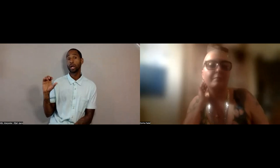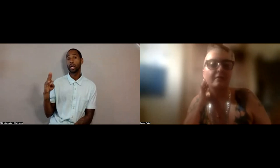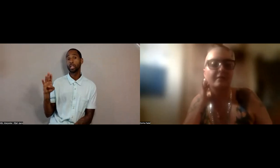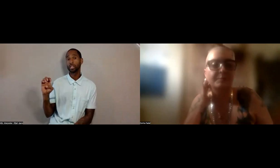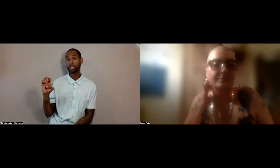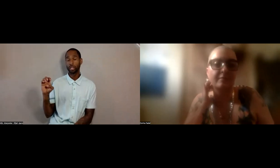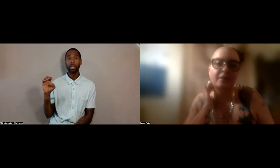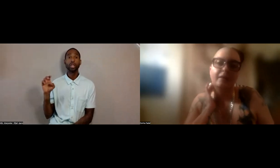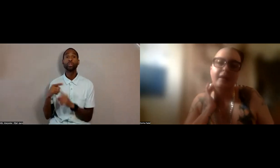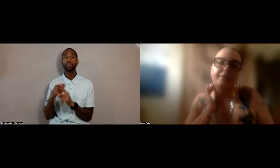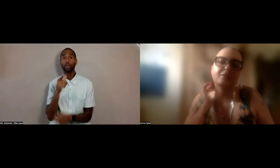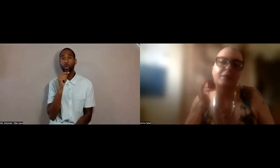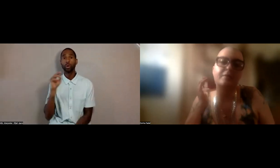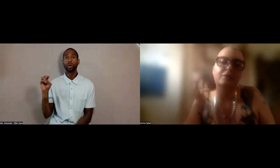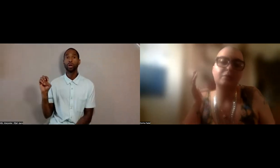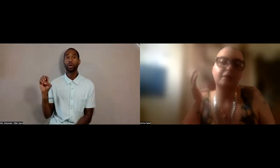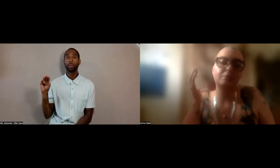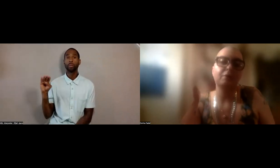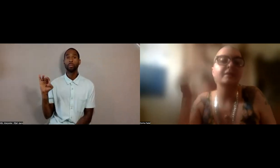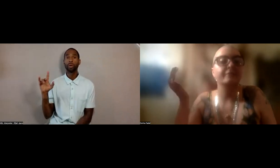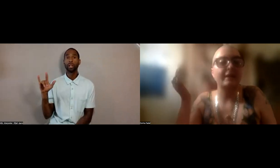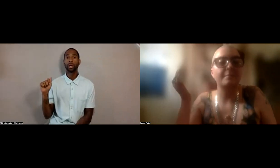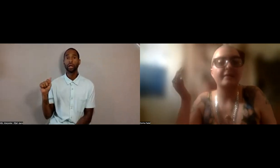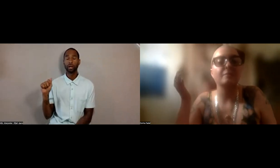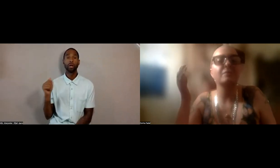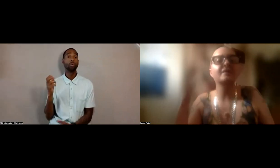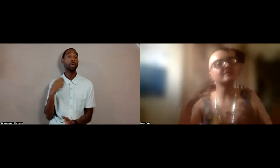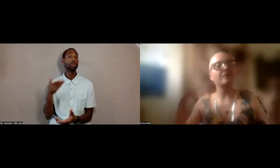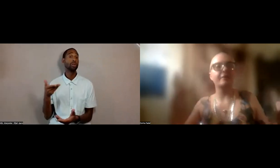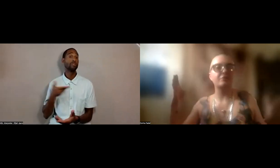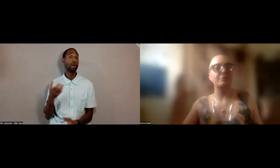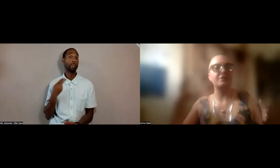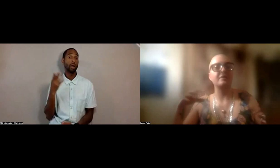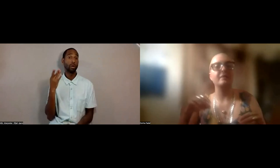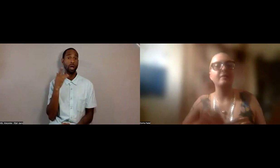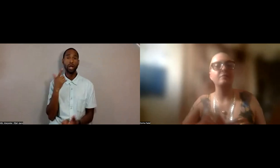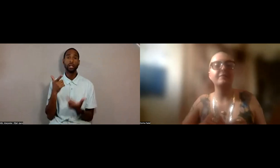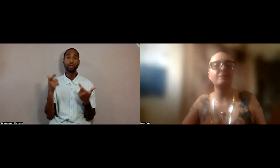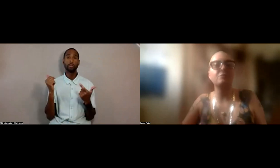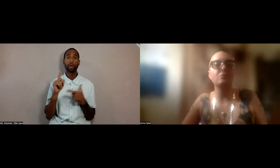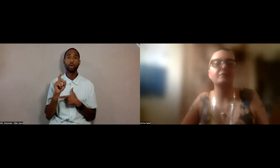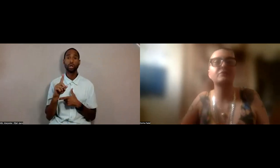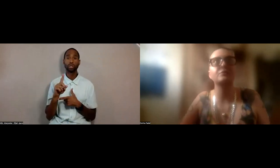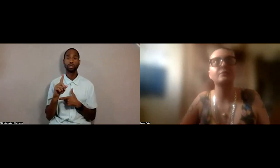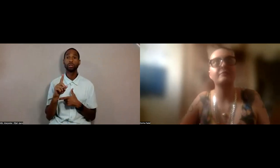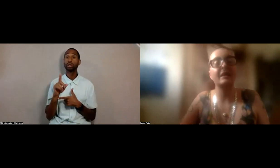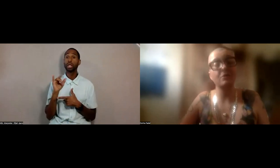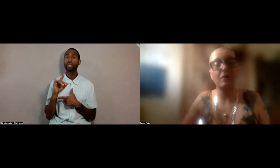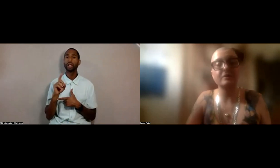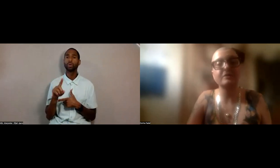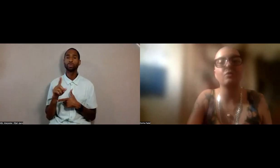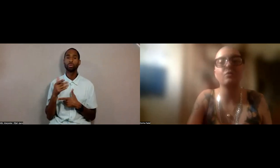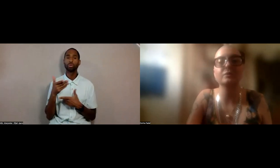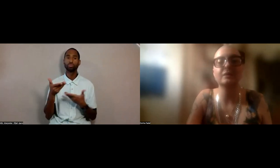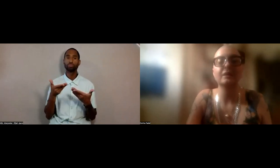from Amelia. And this question was one we wanted to invite back in because it's a larger question and one that we want to invite you